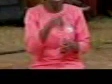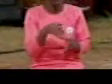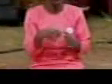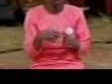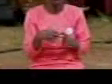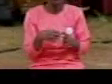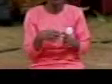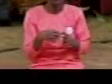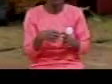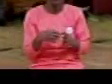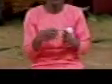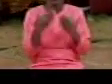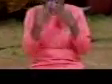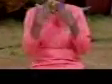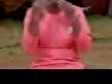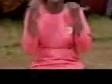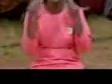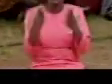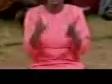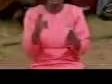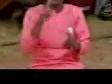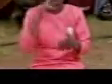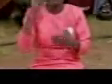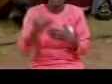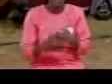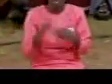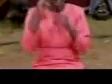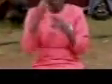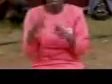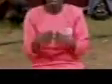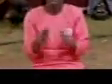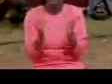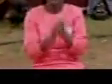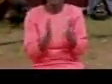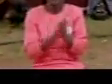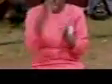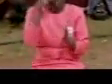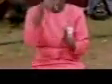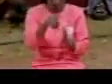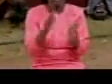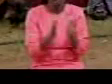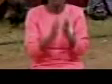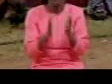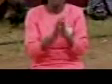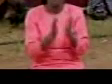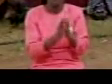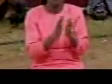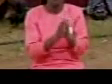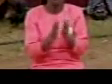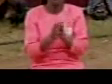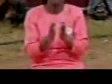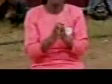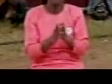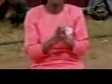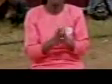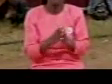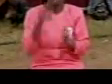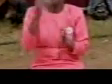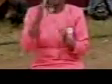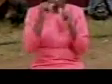Thank you very much. You are welcome, sir. Can we put our hands together for him? God bless